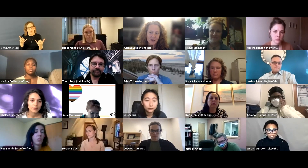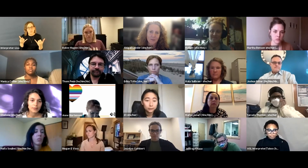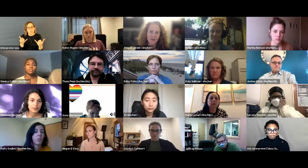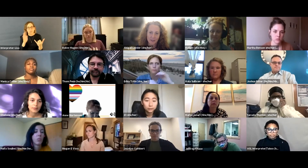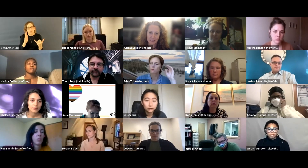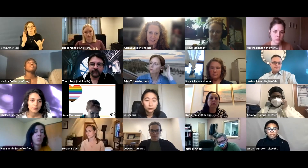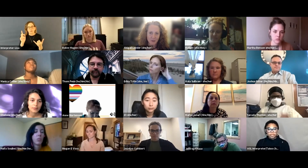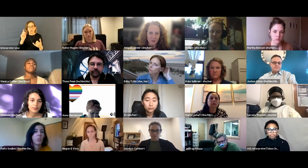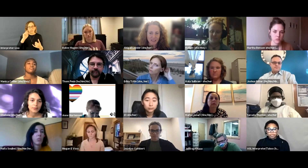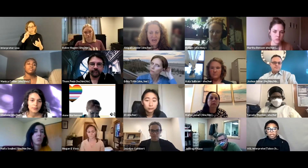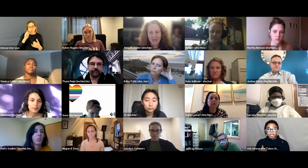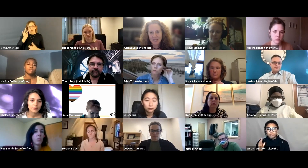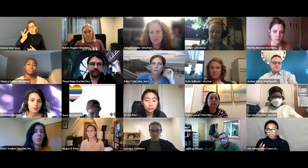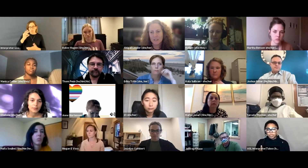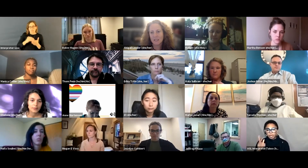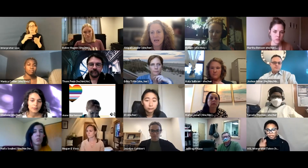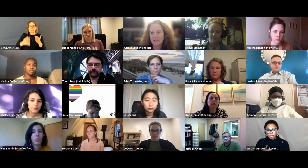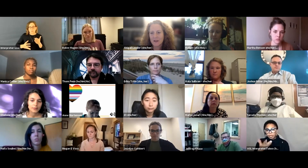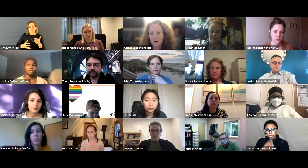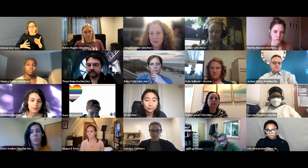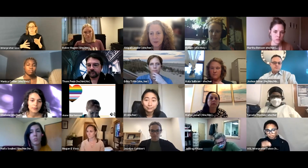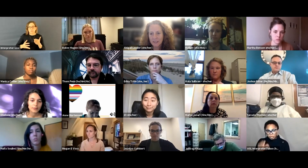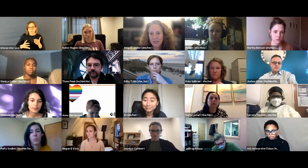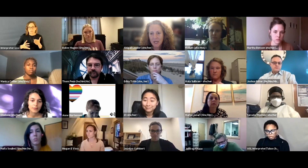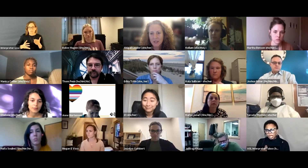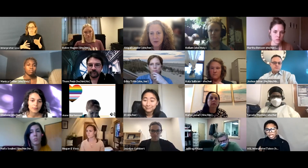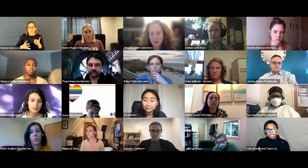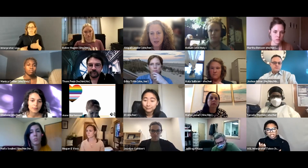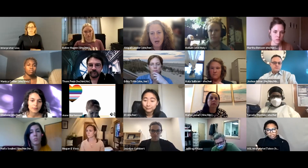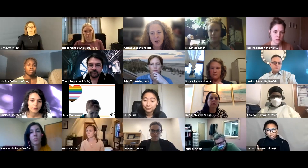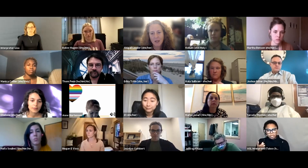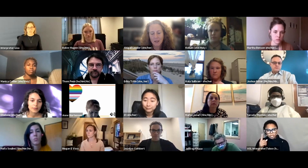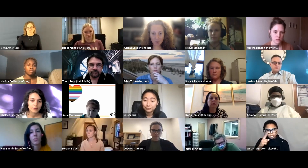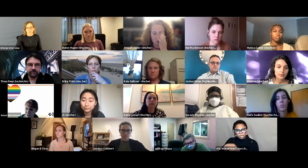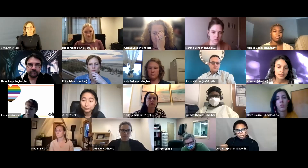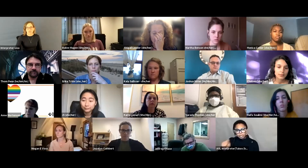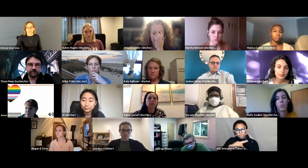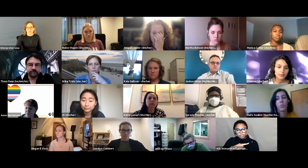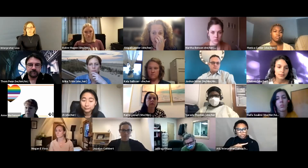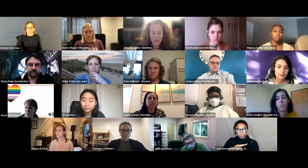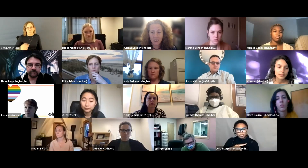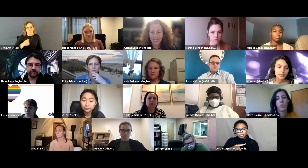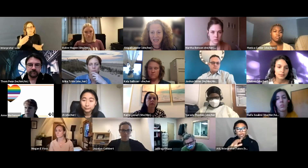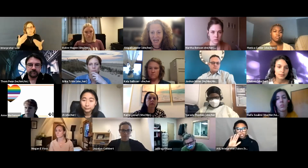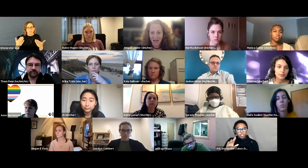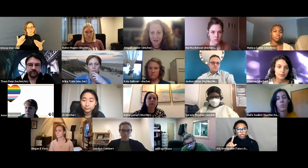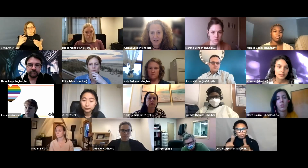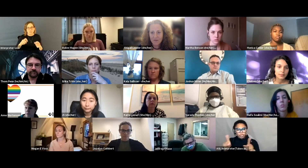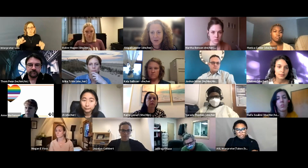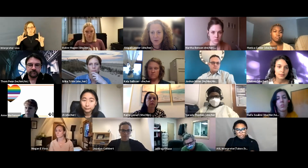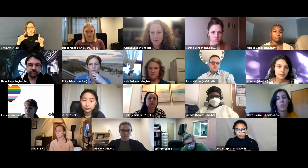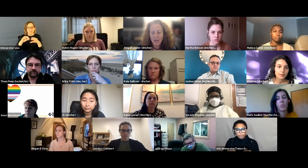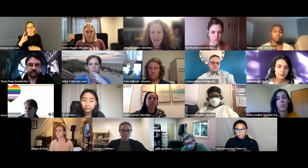hear from three students. And I actually would suggest that folks put your screen in